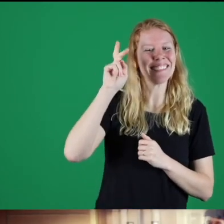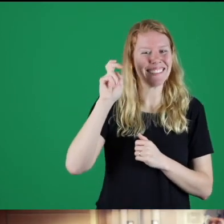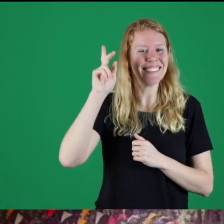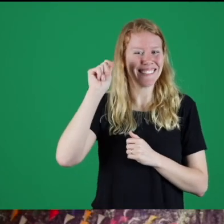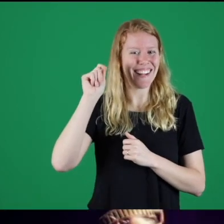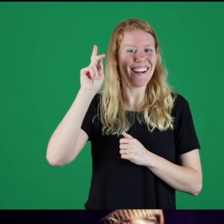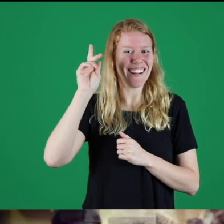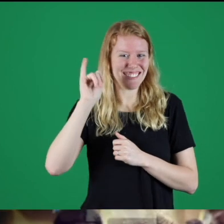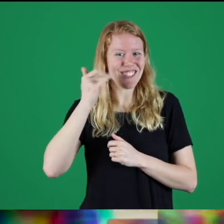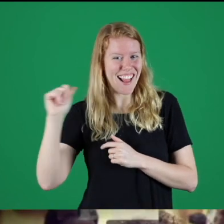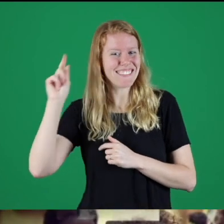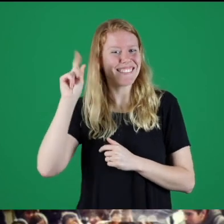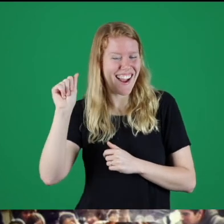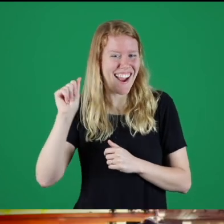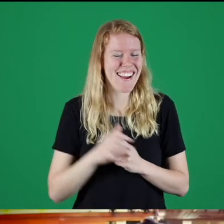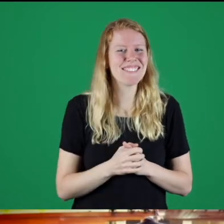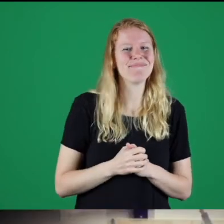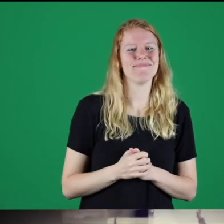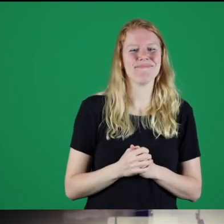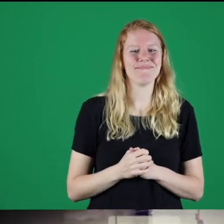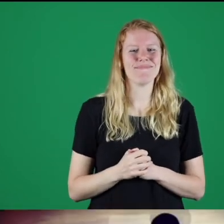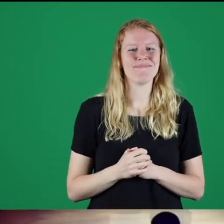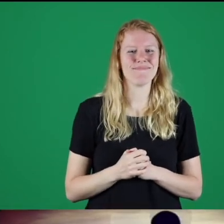alaleka Jaliada,